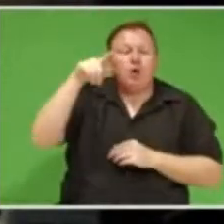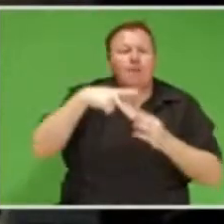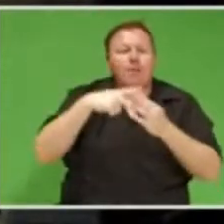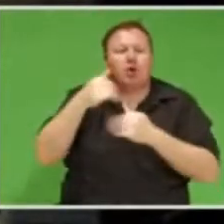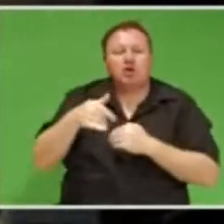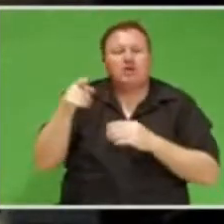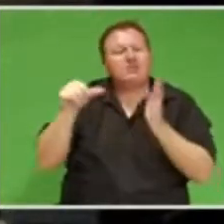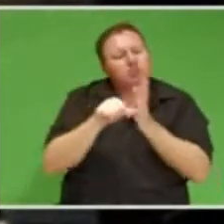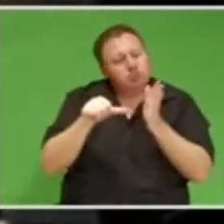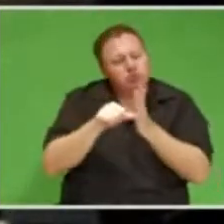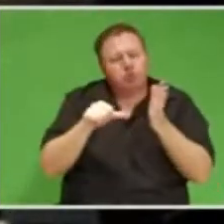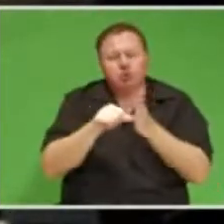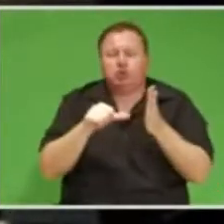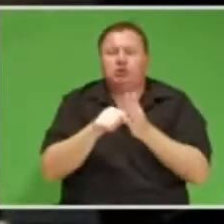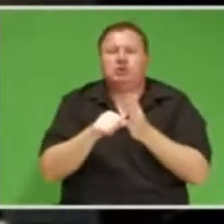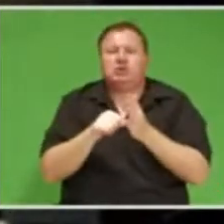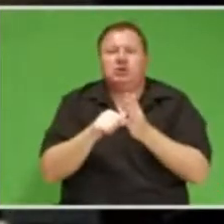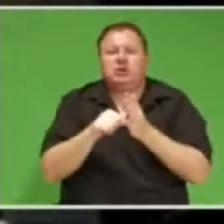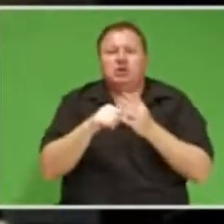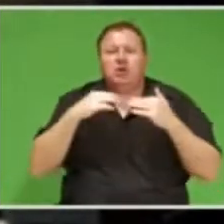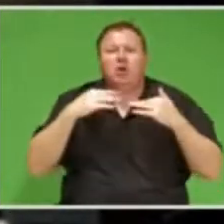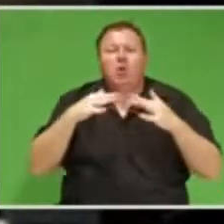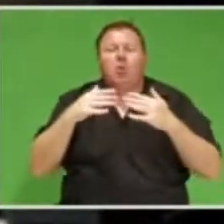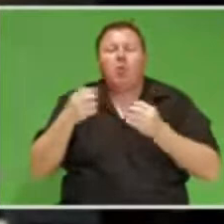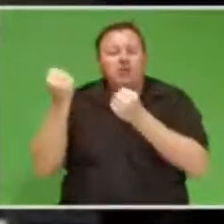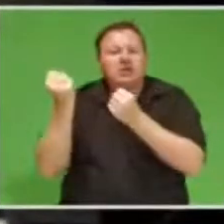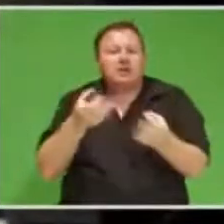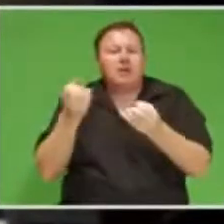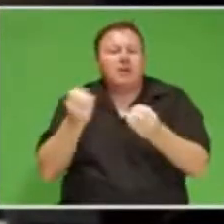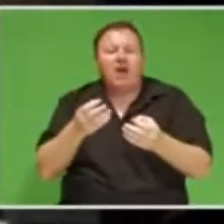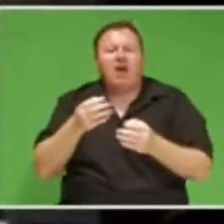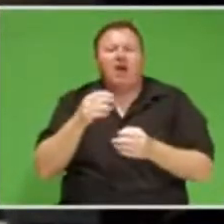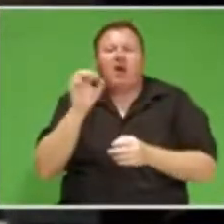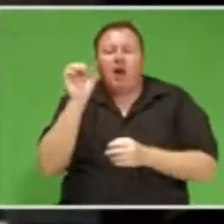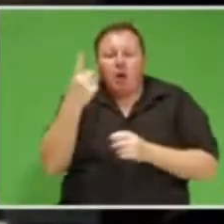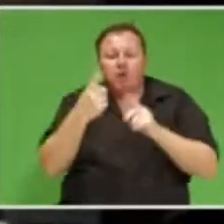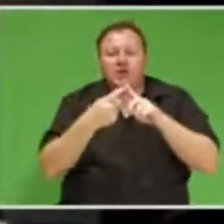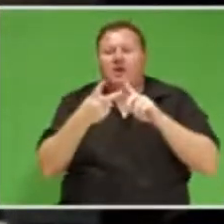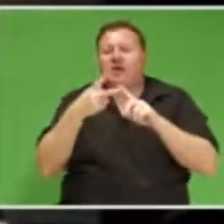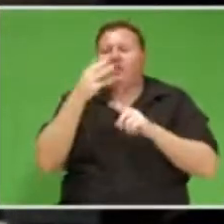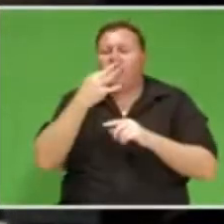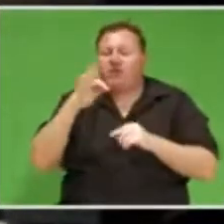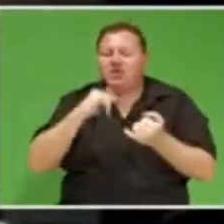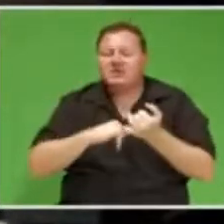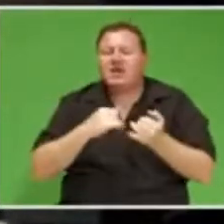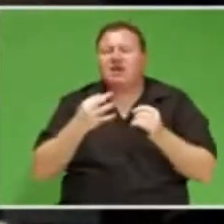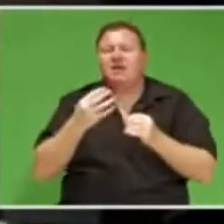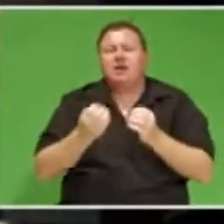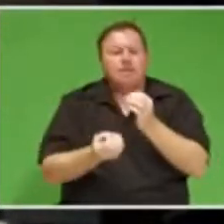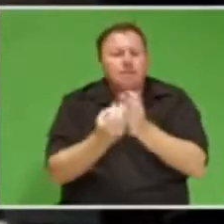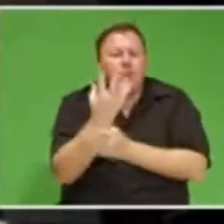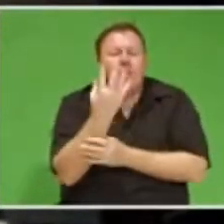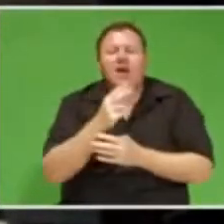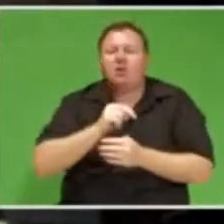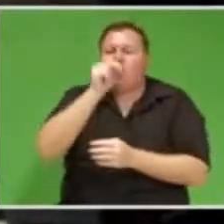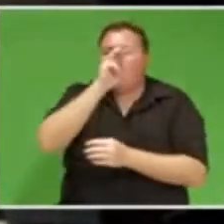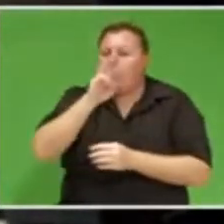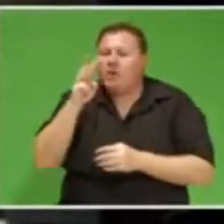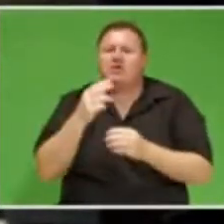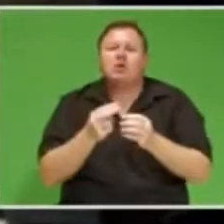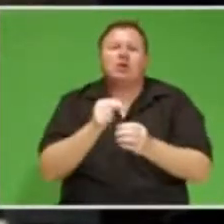ensuring security of water supply to Gauteng, Free State, Mpumalanga, Northwest, as well as the Northern